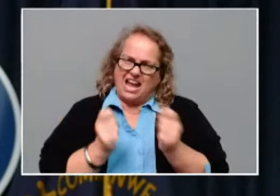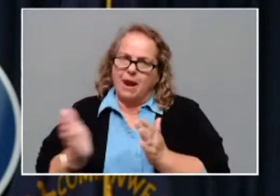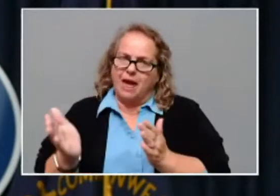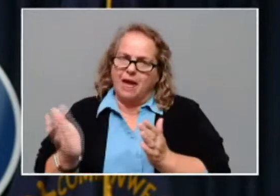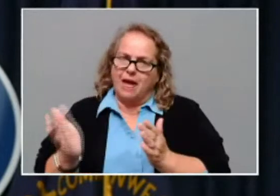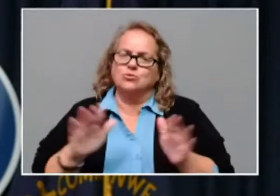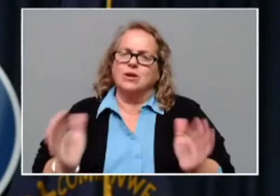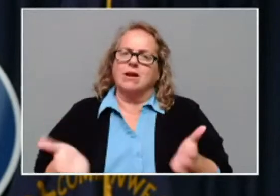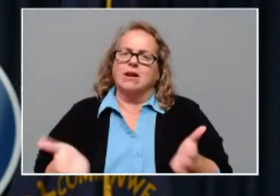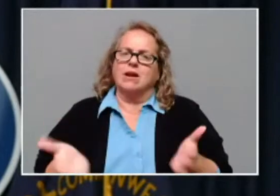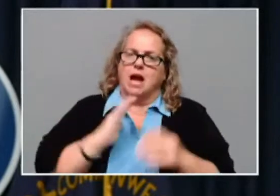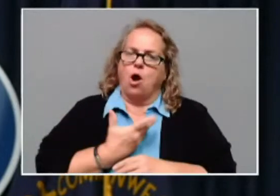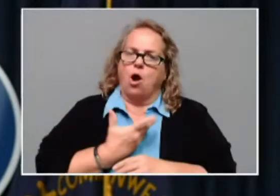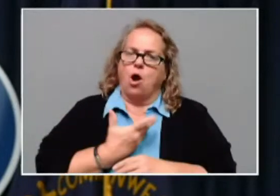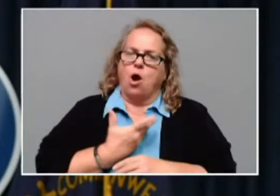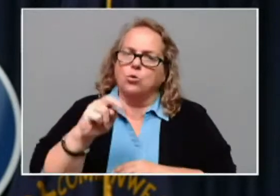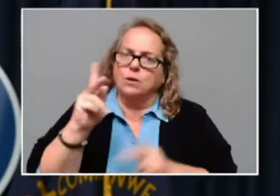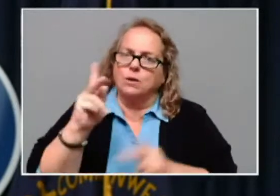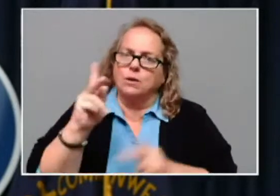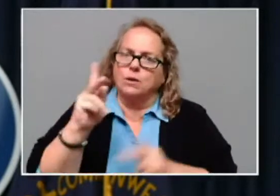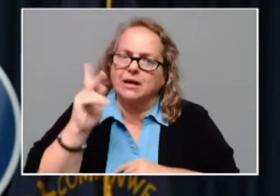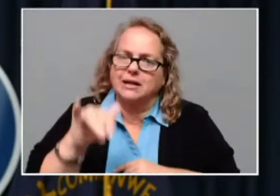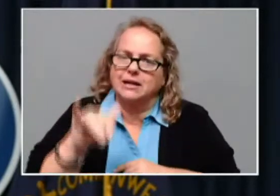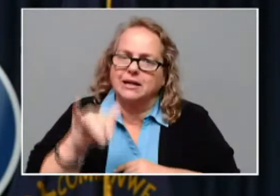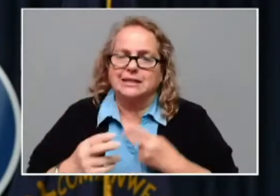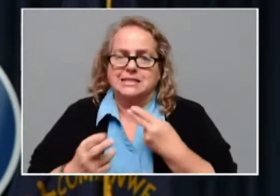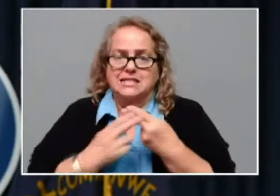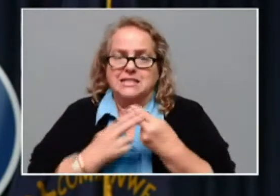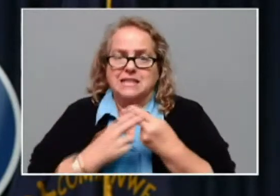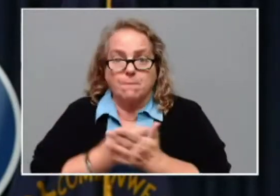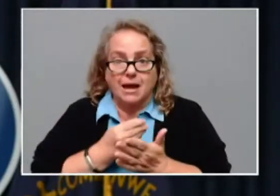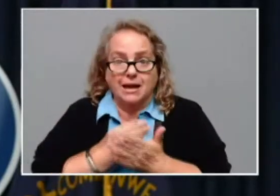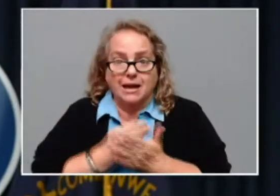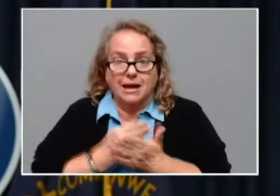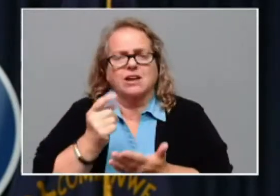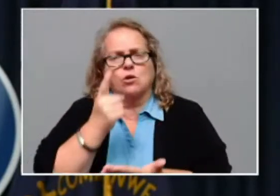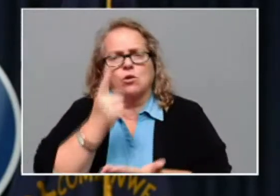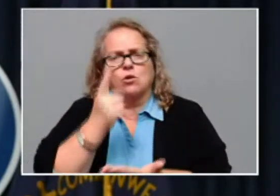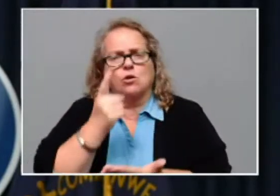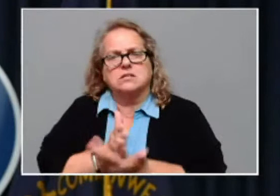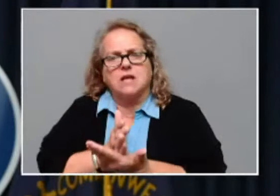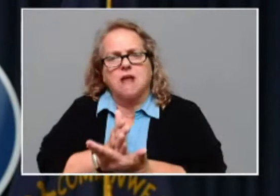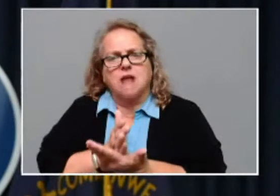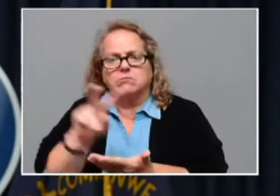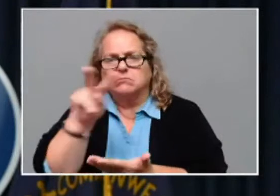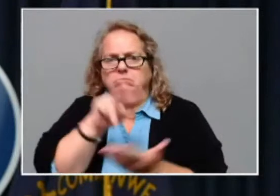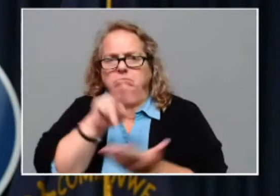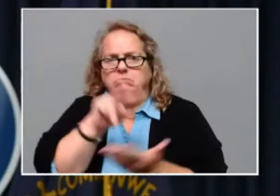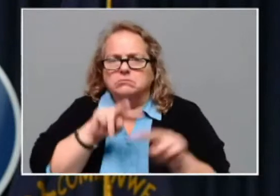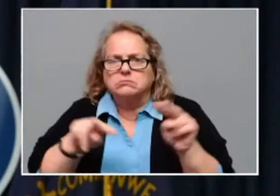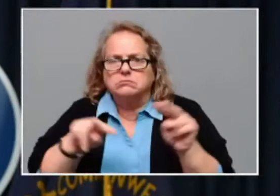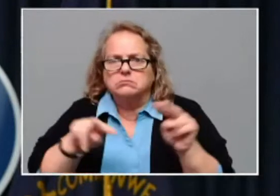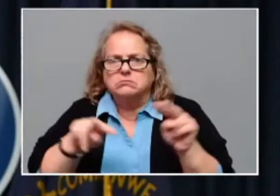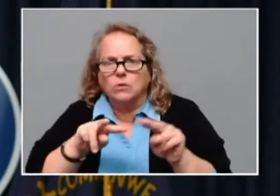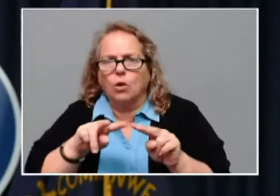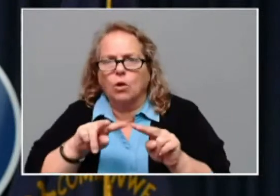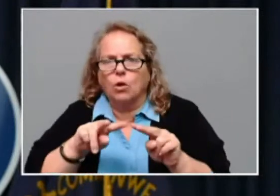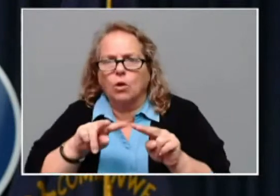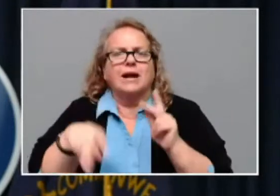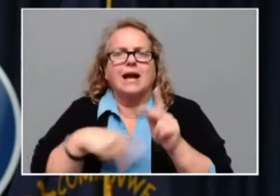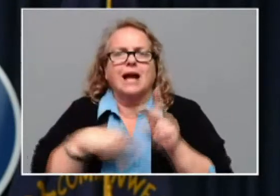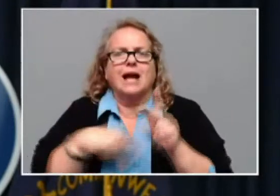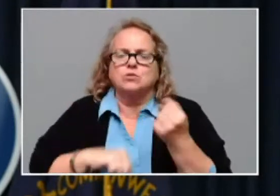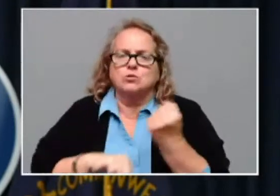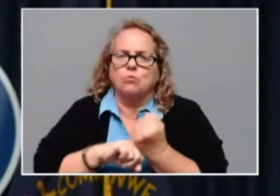people money, and create a one-stop shop about what other support do you need. So an exciting